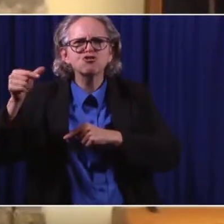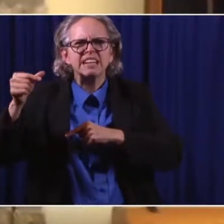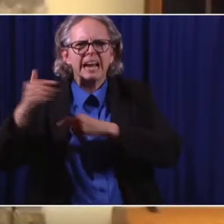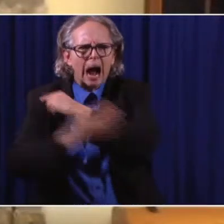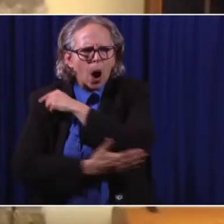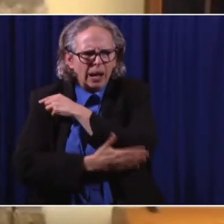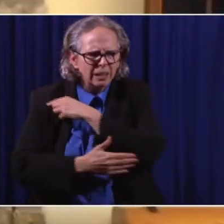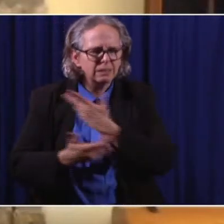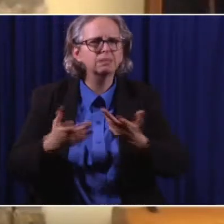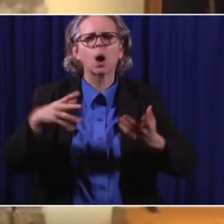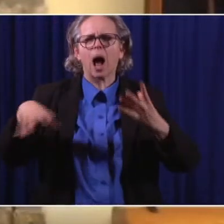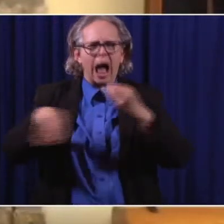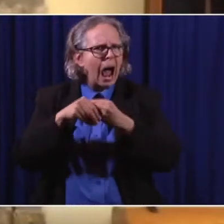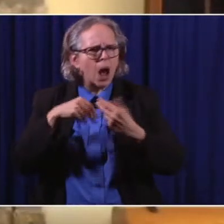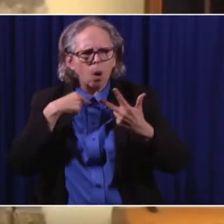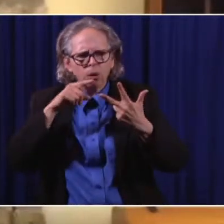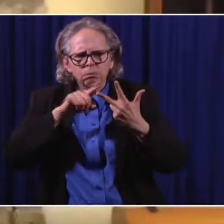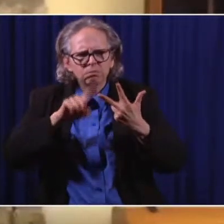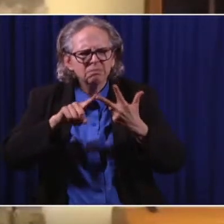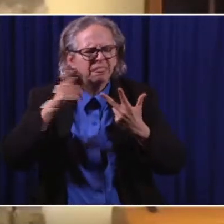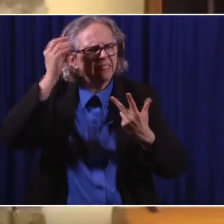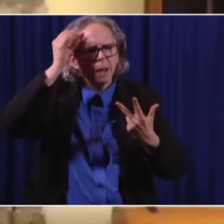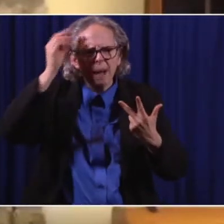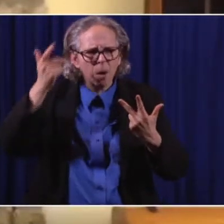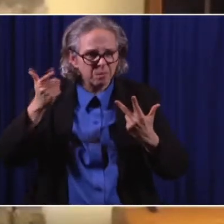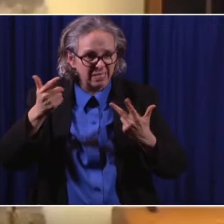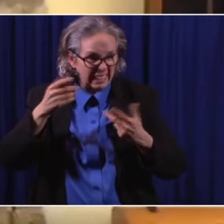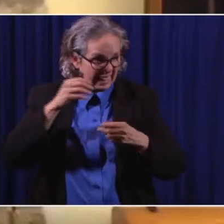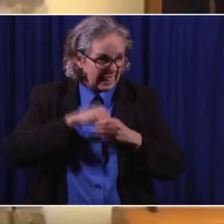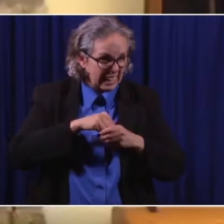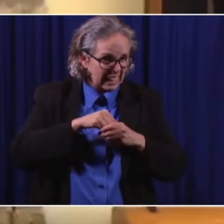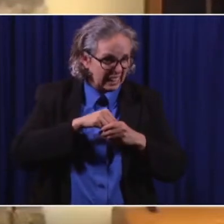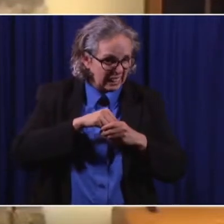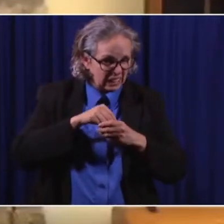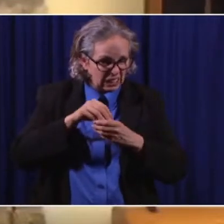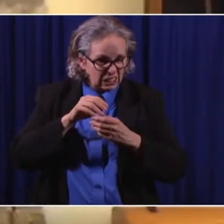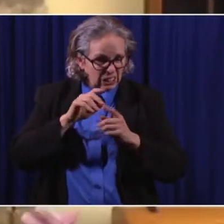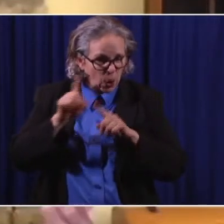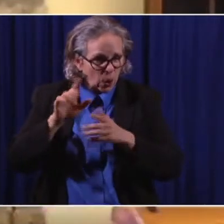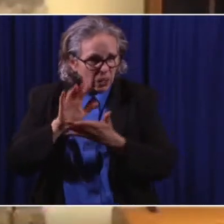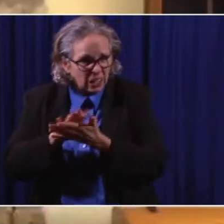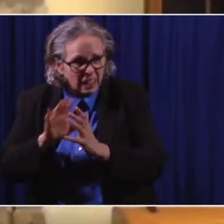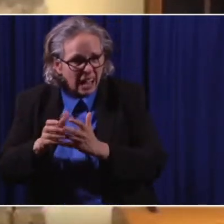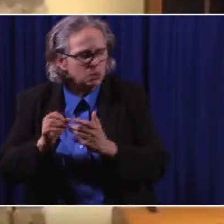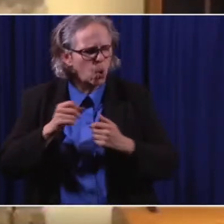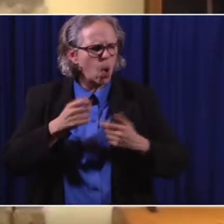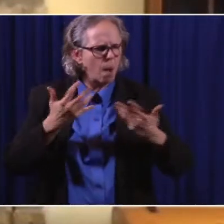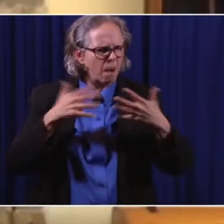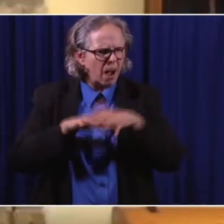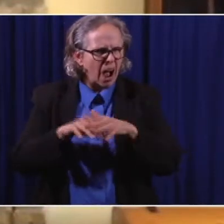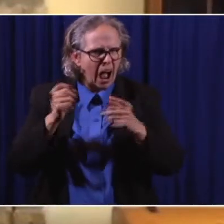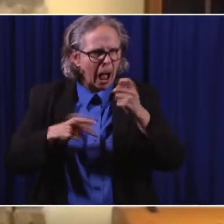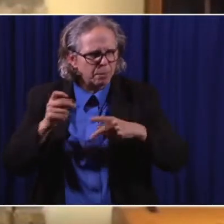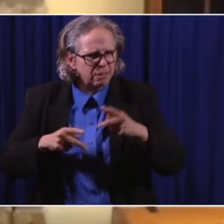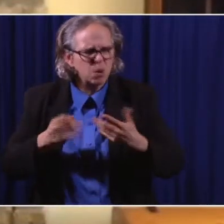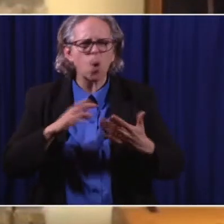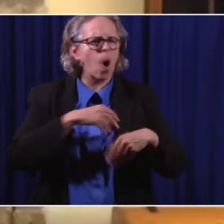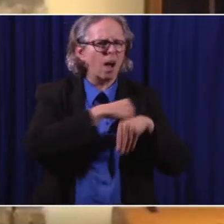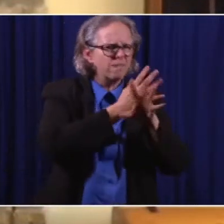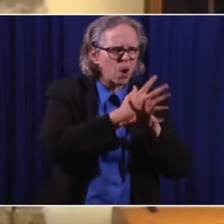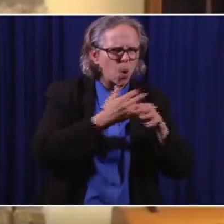in session or if my school was in hybrid. I would want to look at how many cases I'm showing up in school.